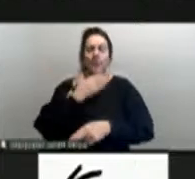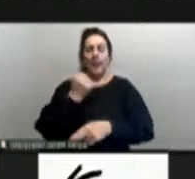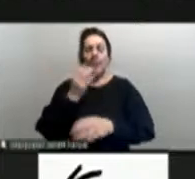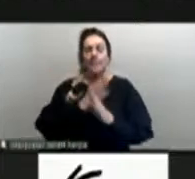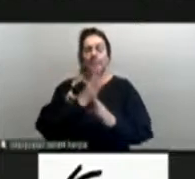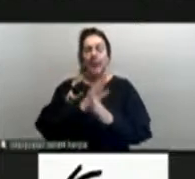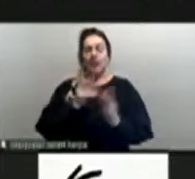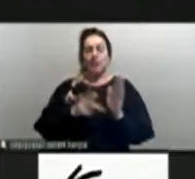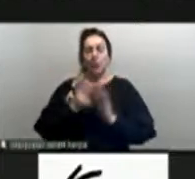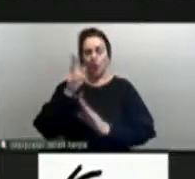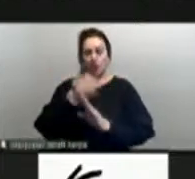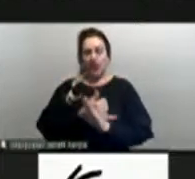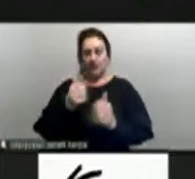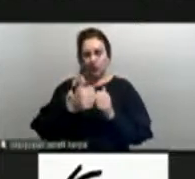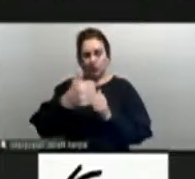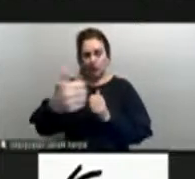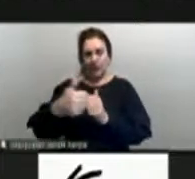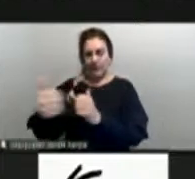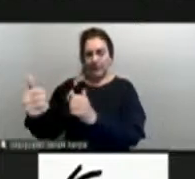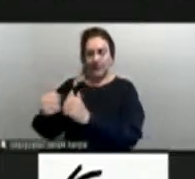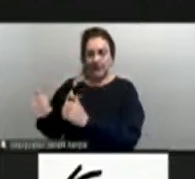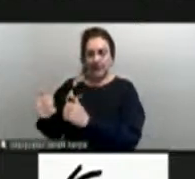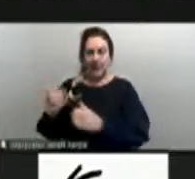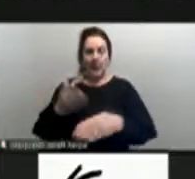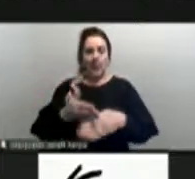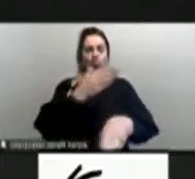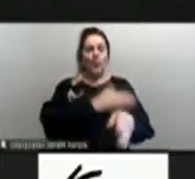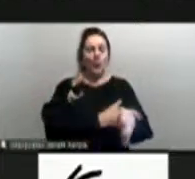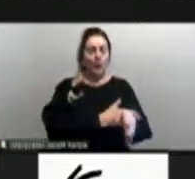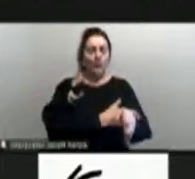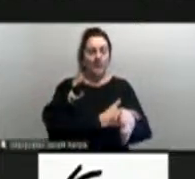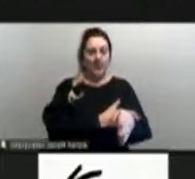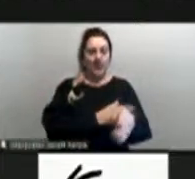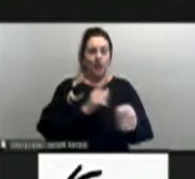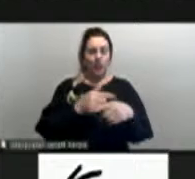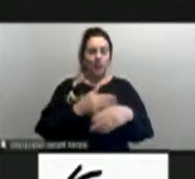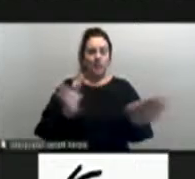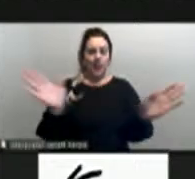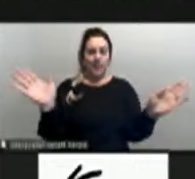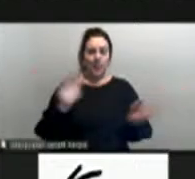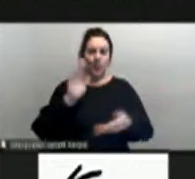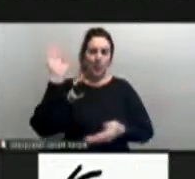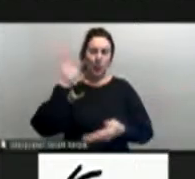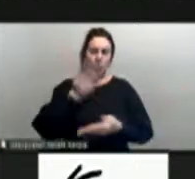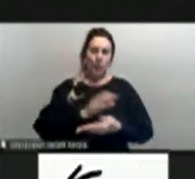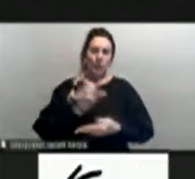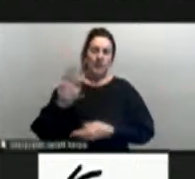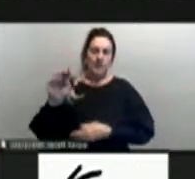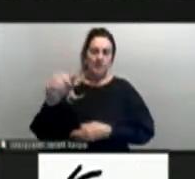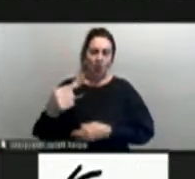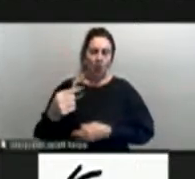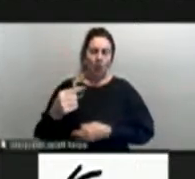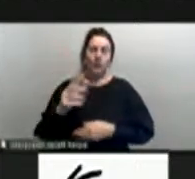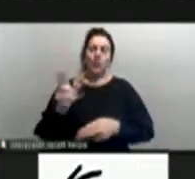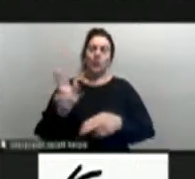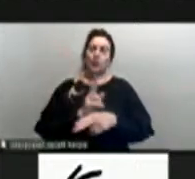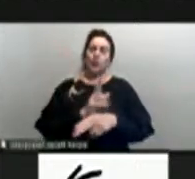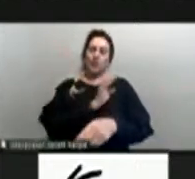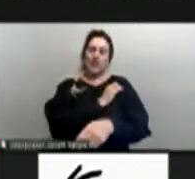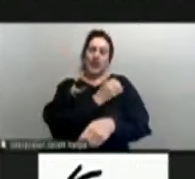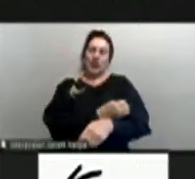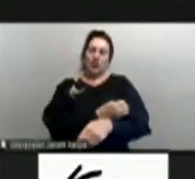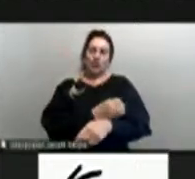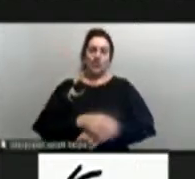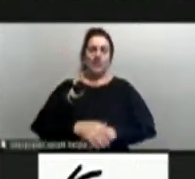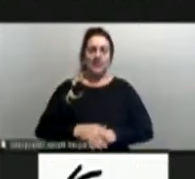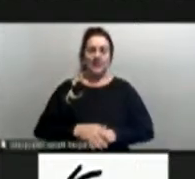Transit Alliance. Improvements to public transit should include efforts to reduce its emissions, energy use, and dependence on fossil fuels. Thank you for